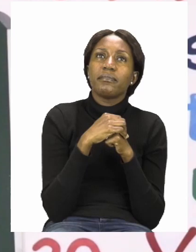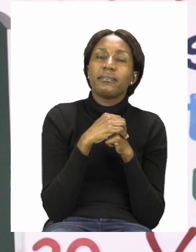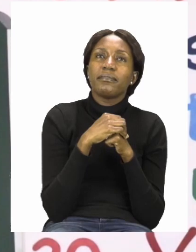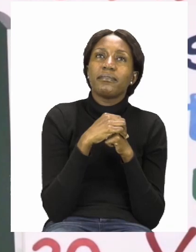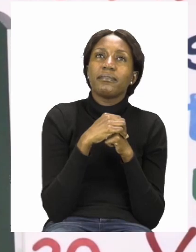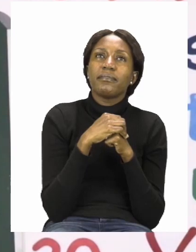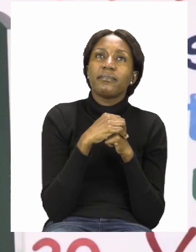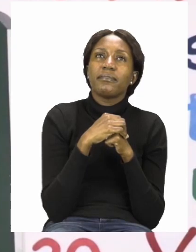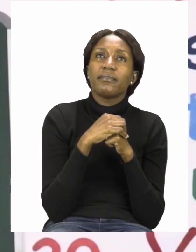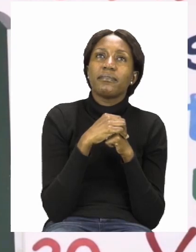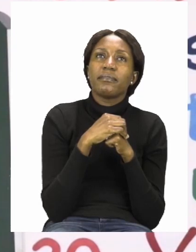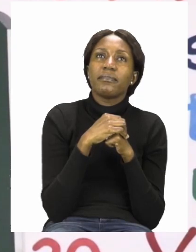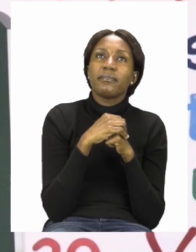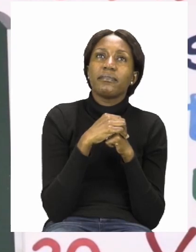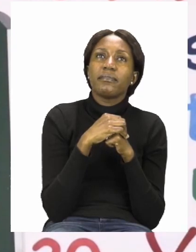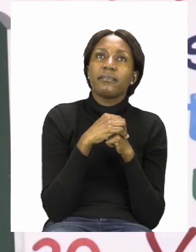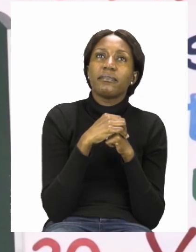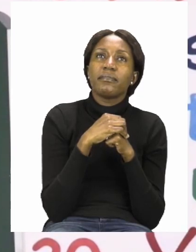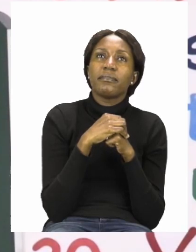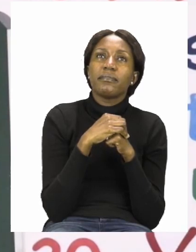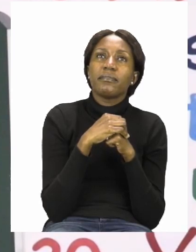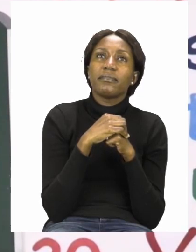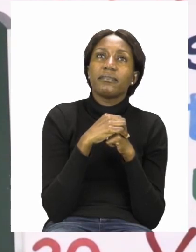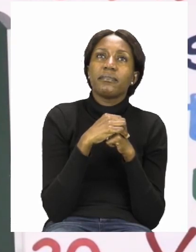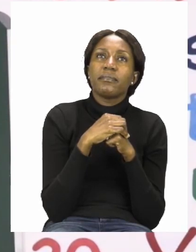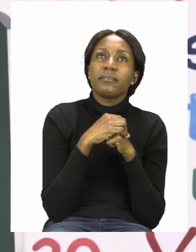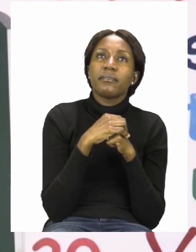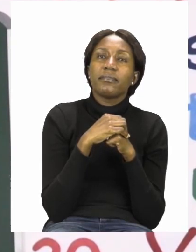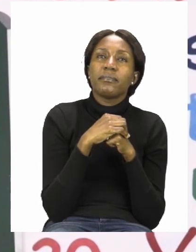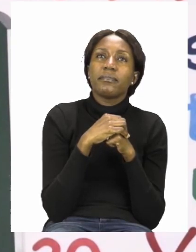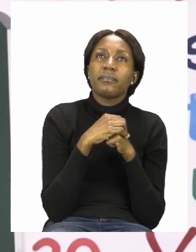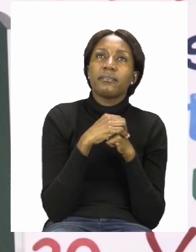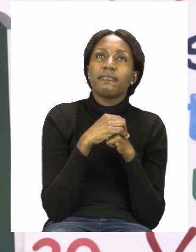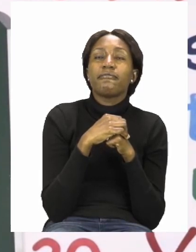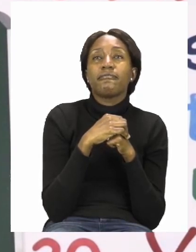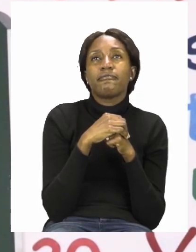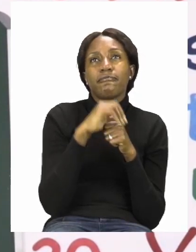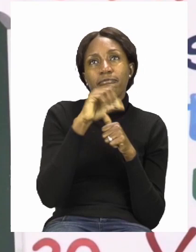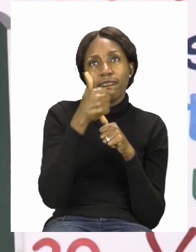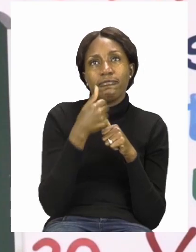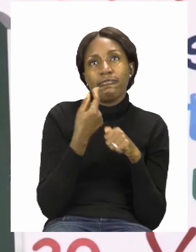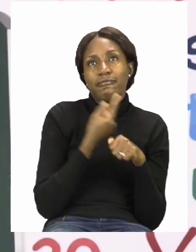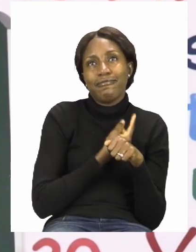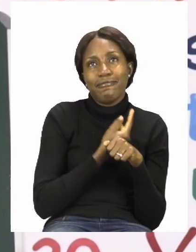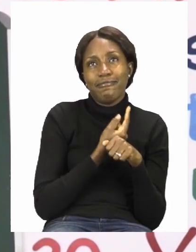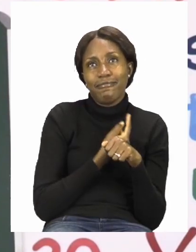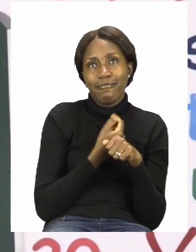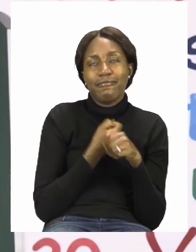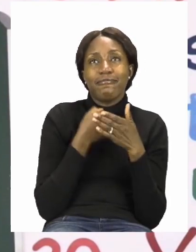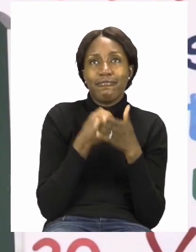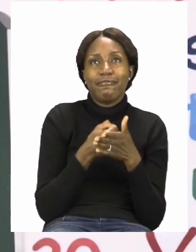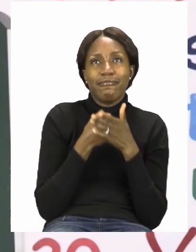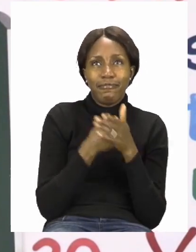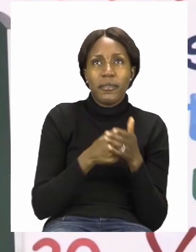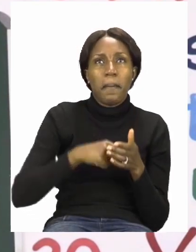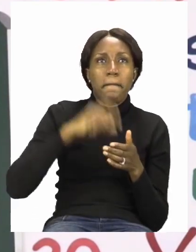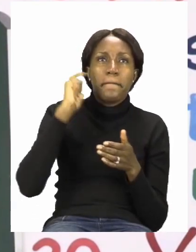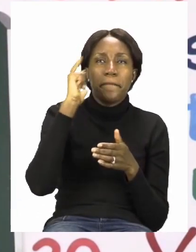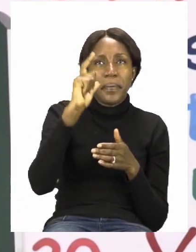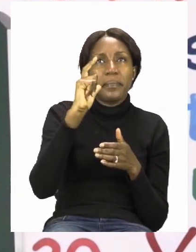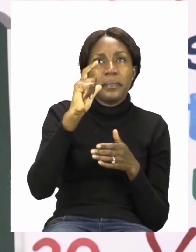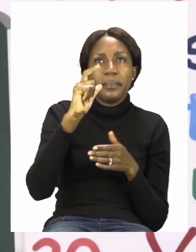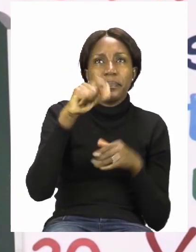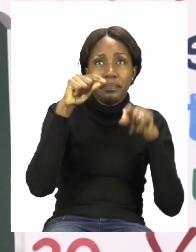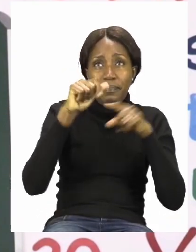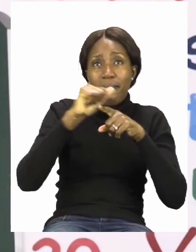Good job, everyone. Now you're going to do the rest by yourself for the big letter B. Now we're going to